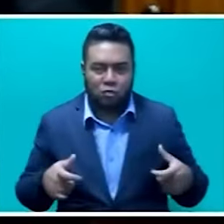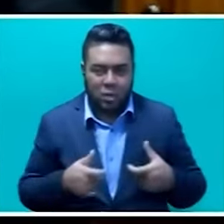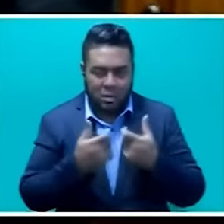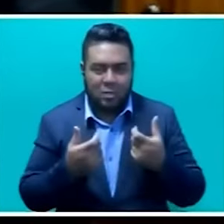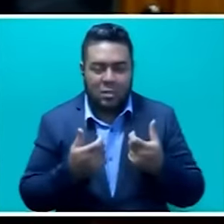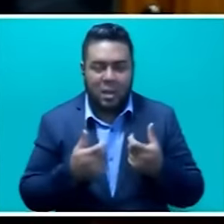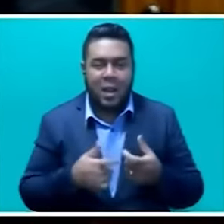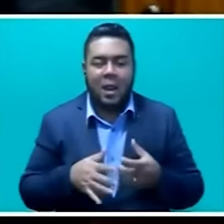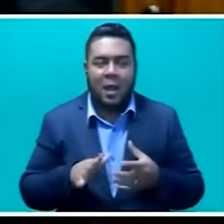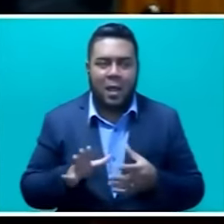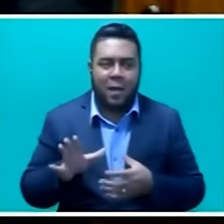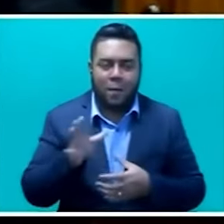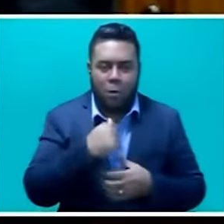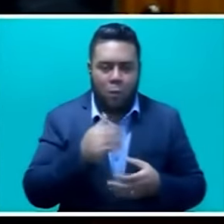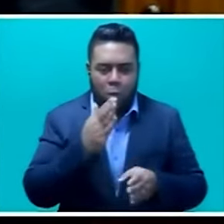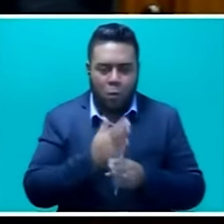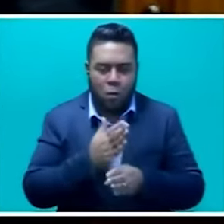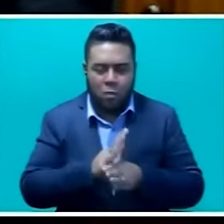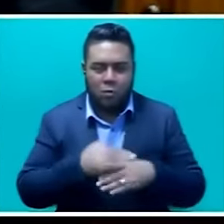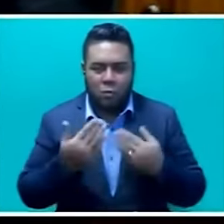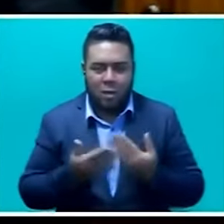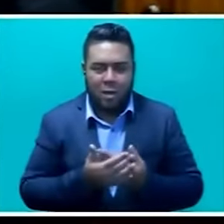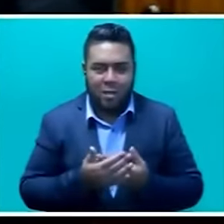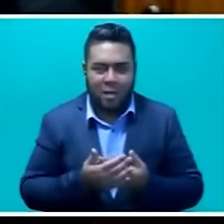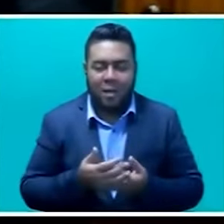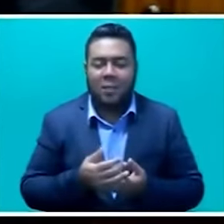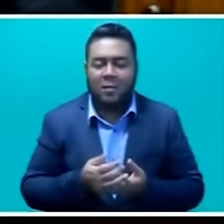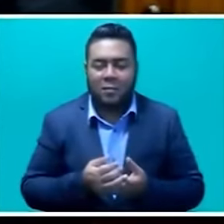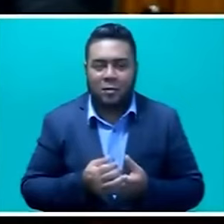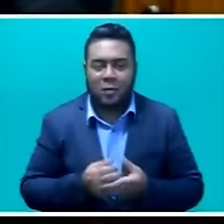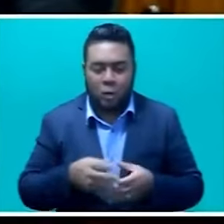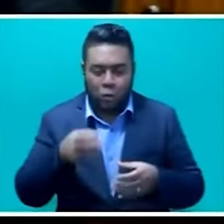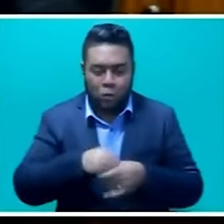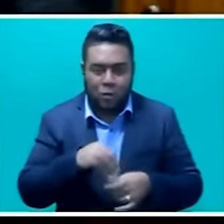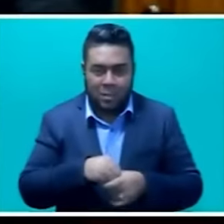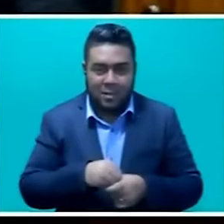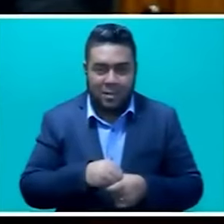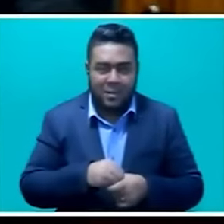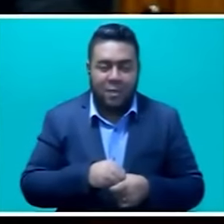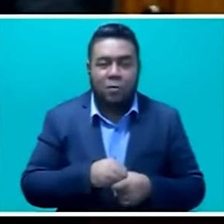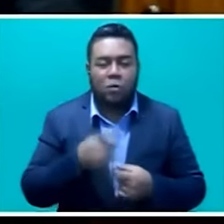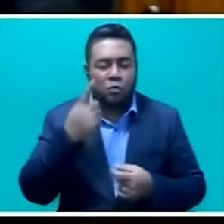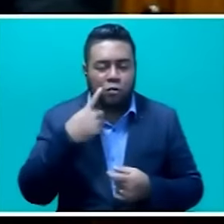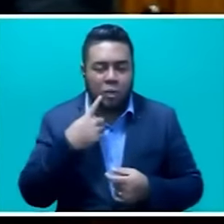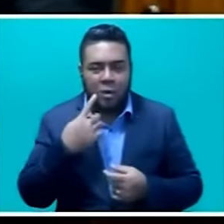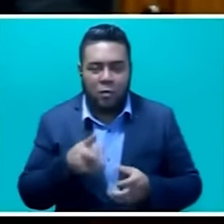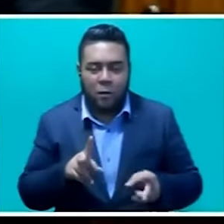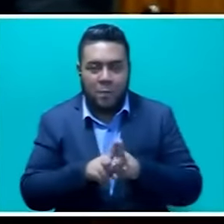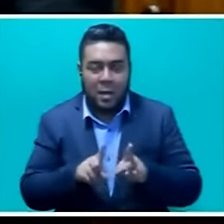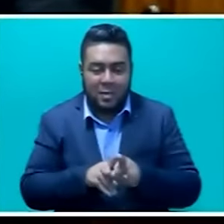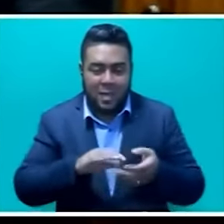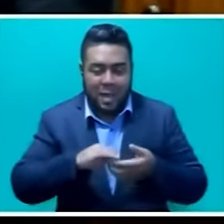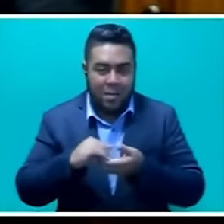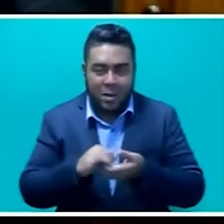and adopt a multi-sectoral and coordinated and transformative and inclusive approach that fosters partnership, collaboration,